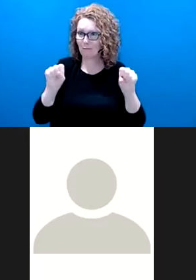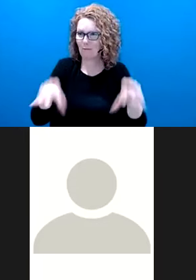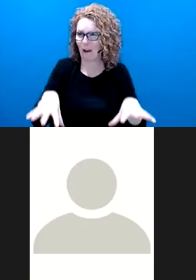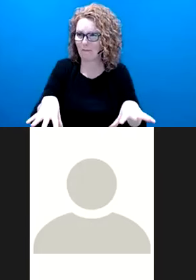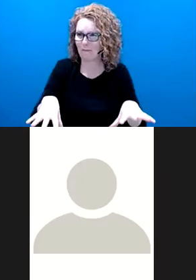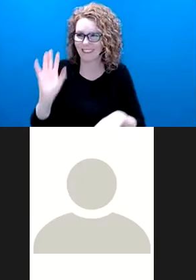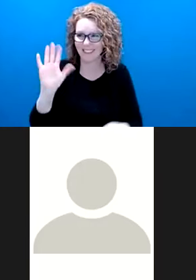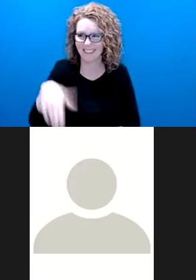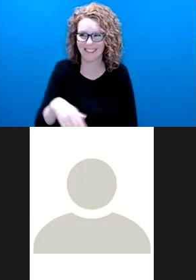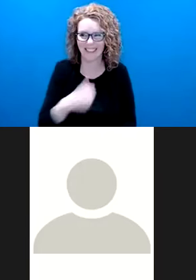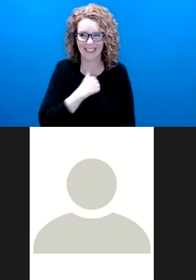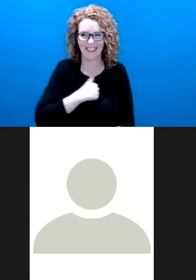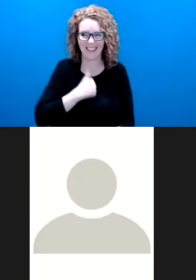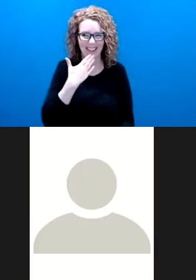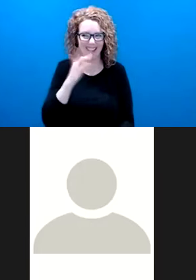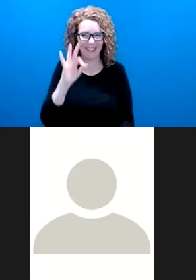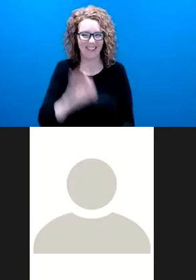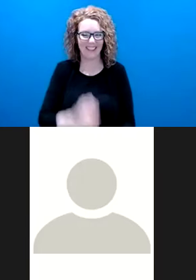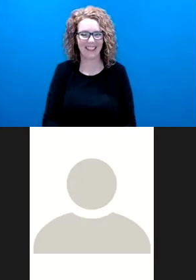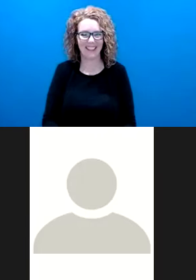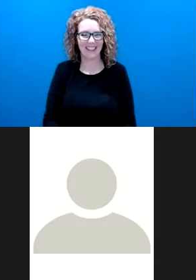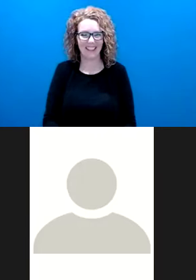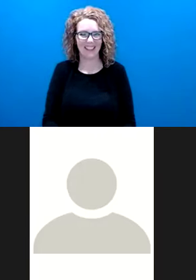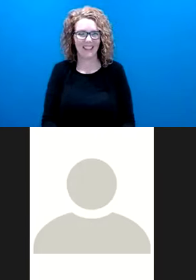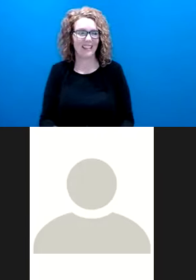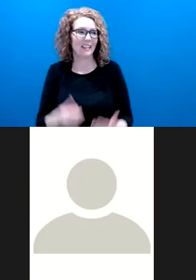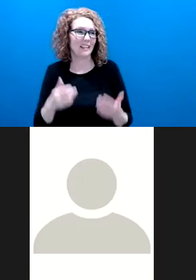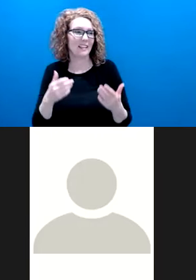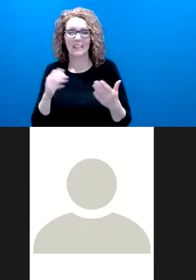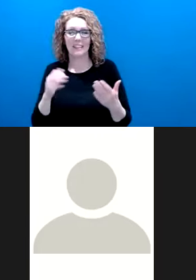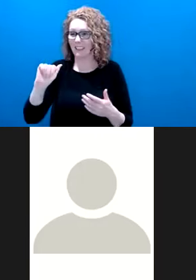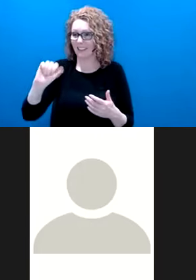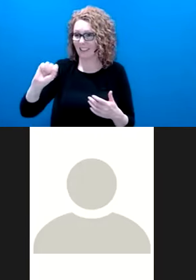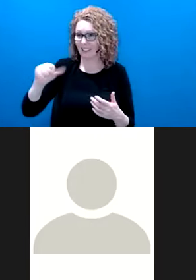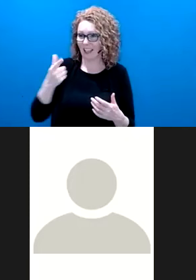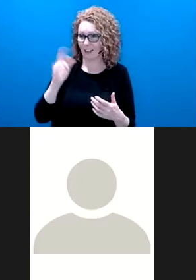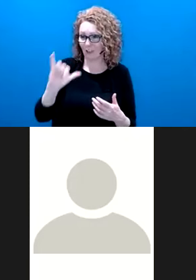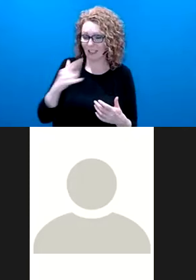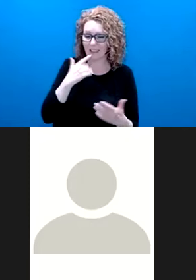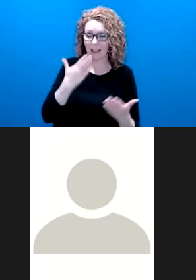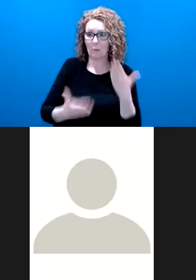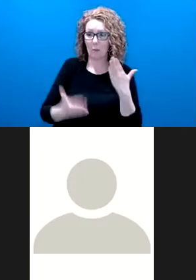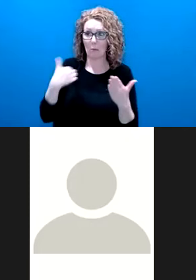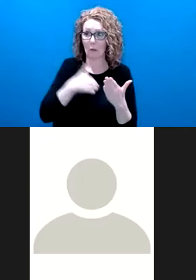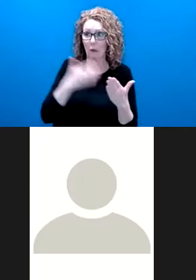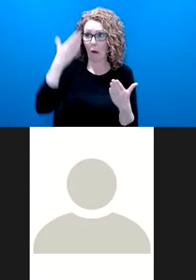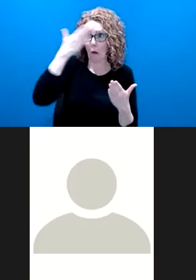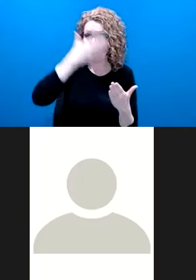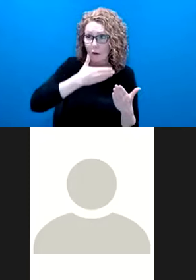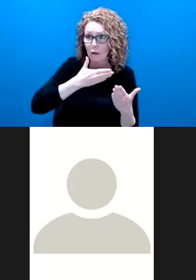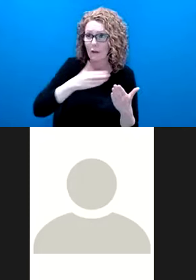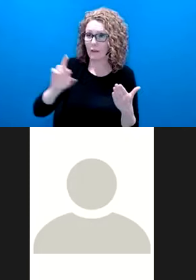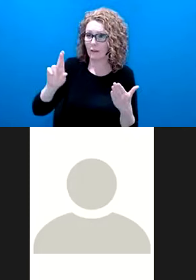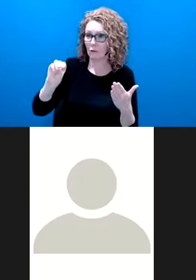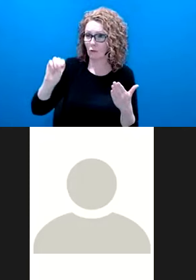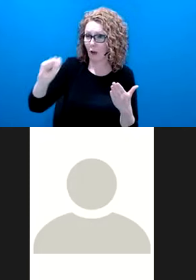Never mind. Thank you. Yeah, and it might have been an oversight or something that maybe Ross went